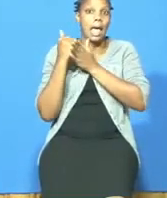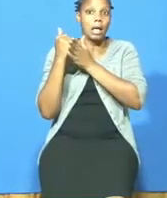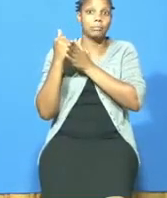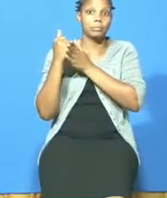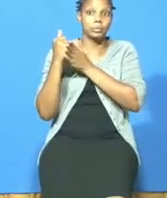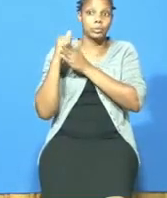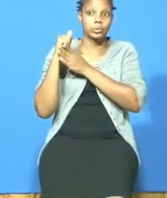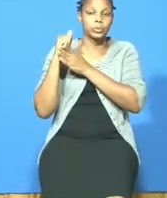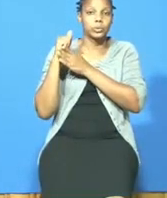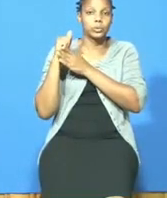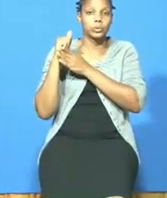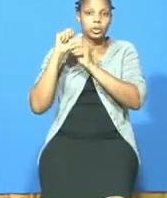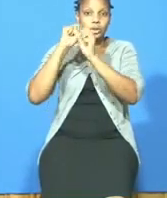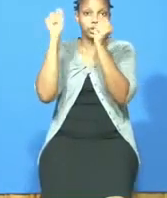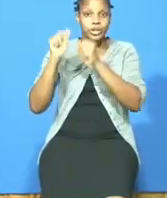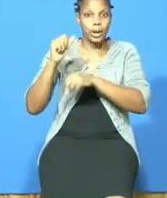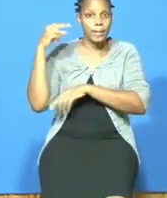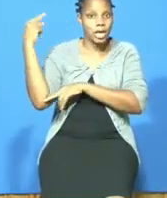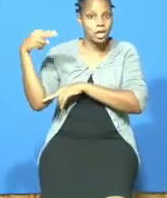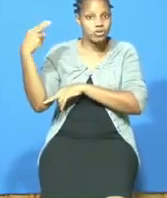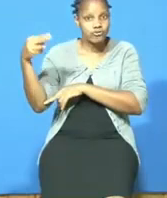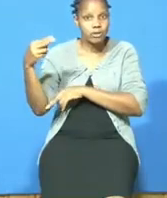the events of history,